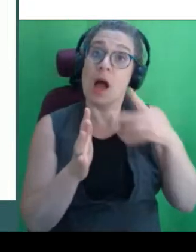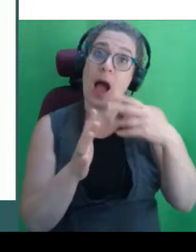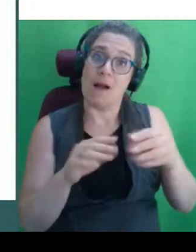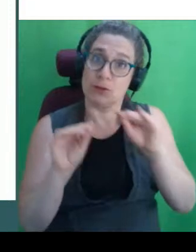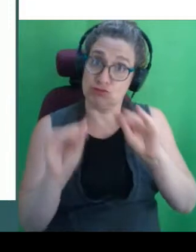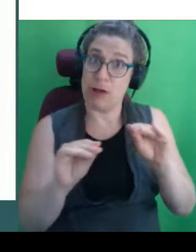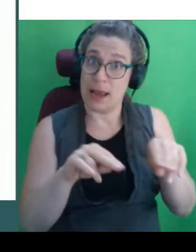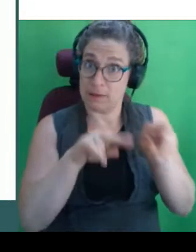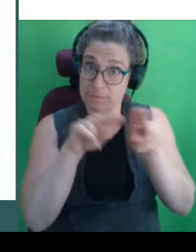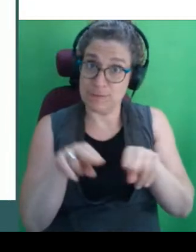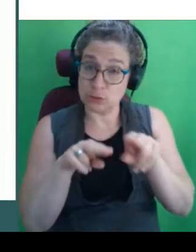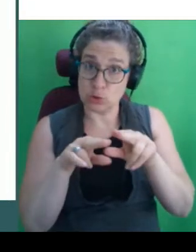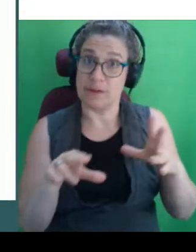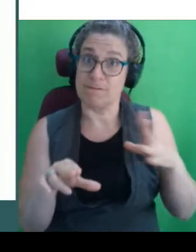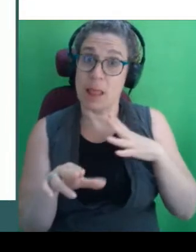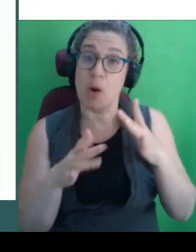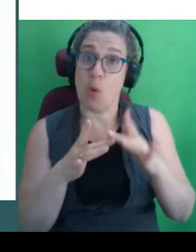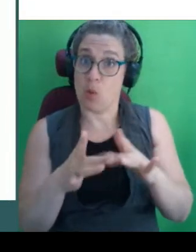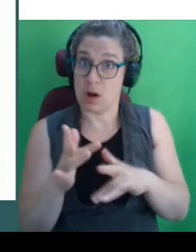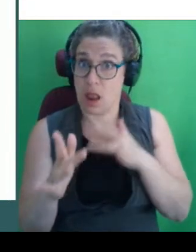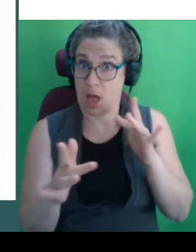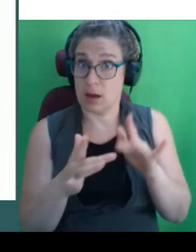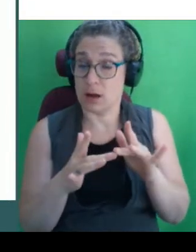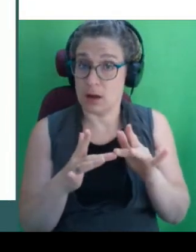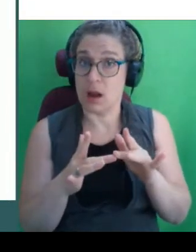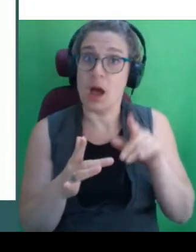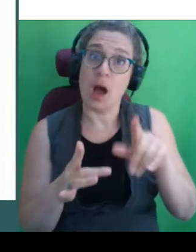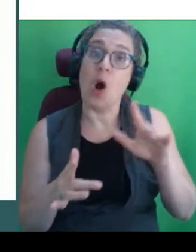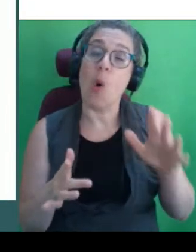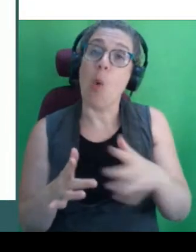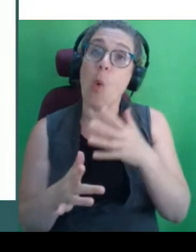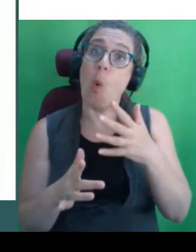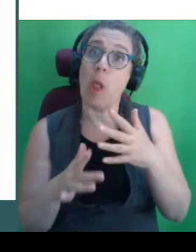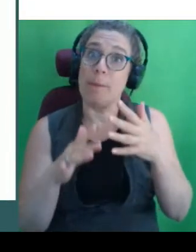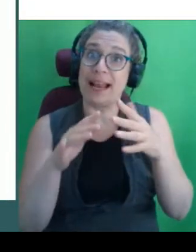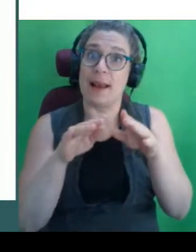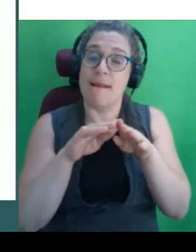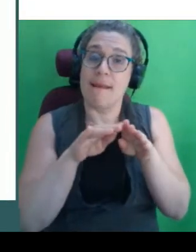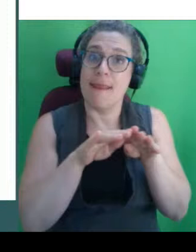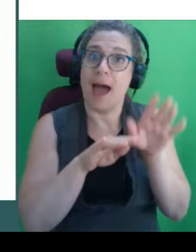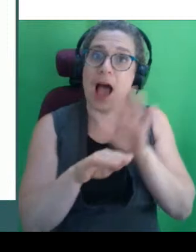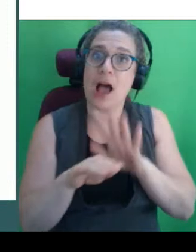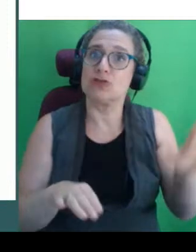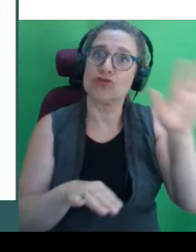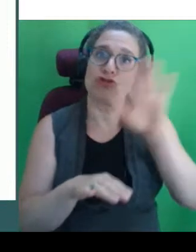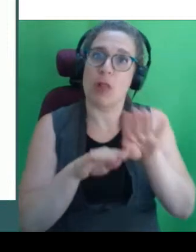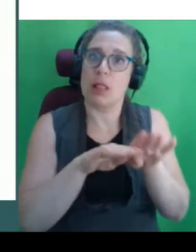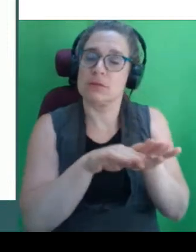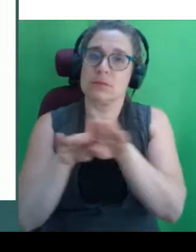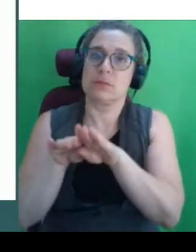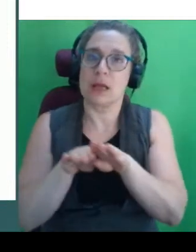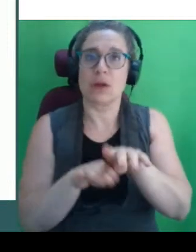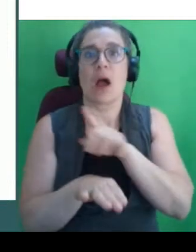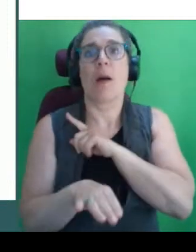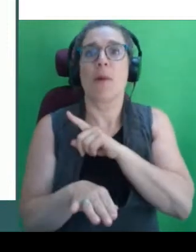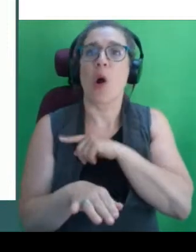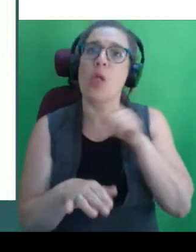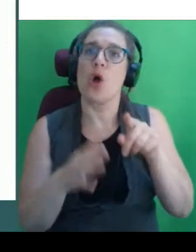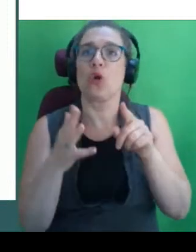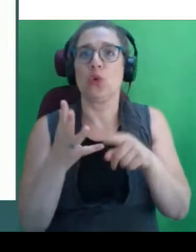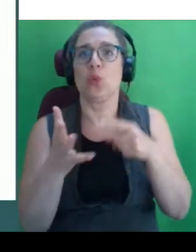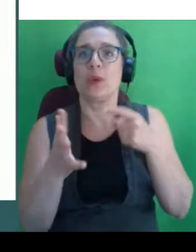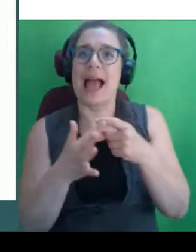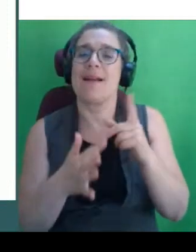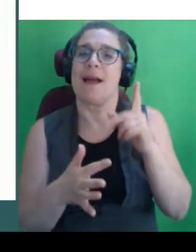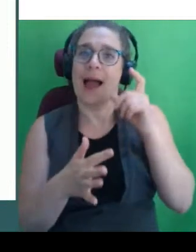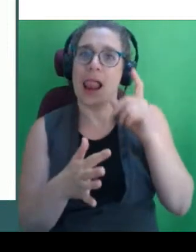have all been made to a national standard following advice from the UK Inhaler Group, so that hopefully everyone